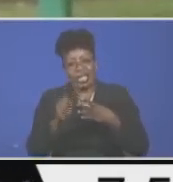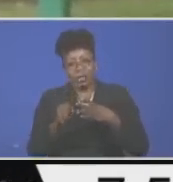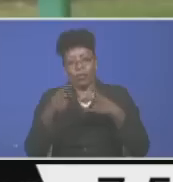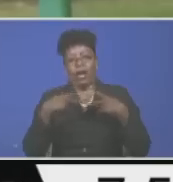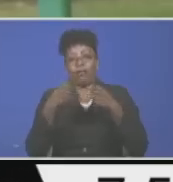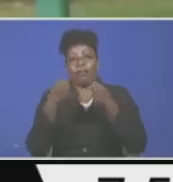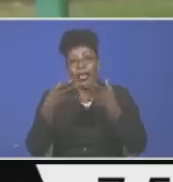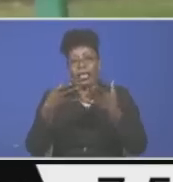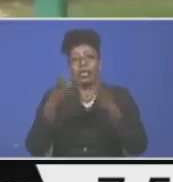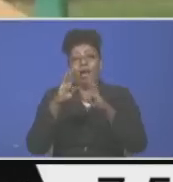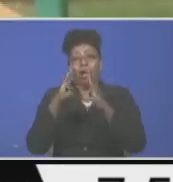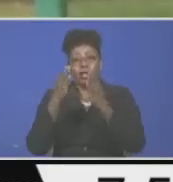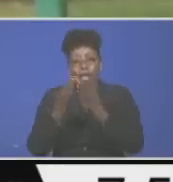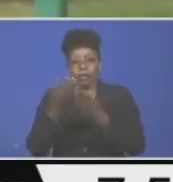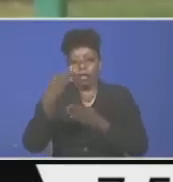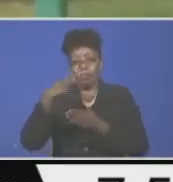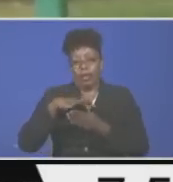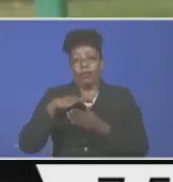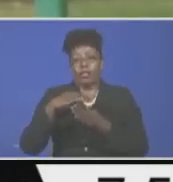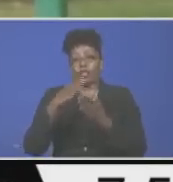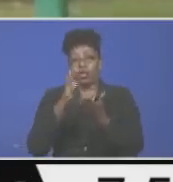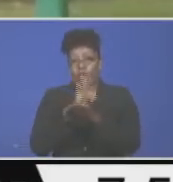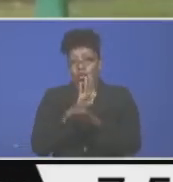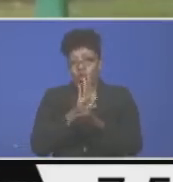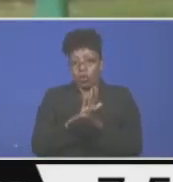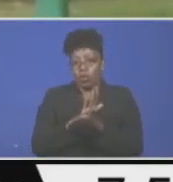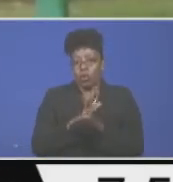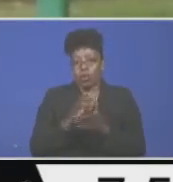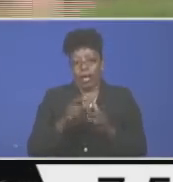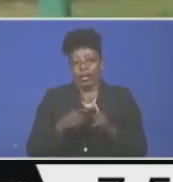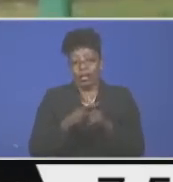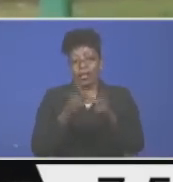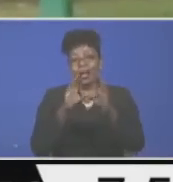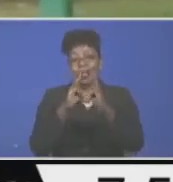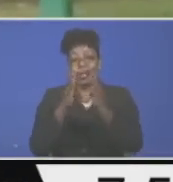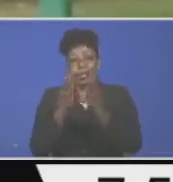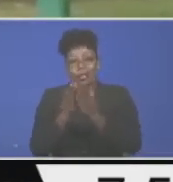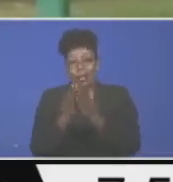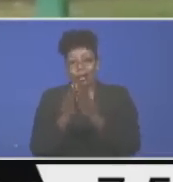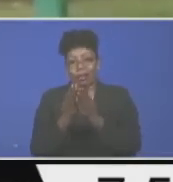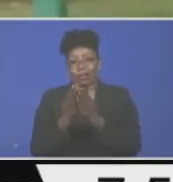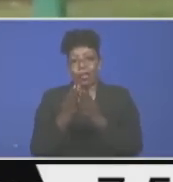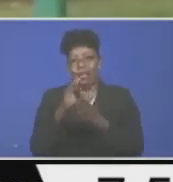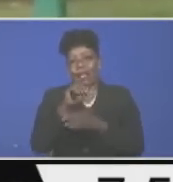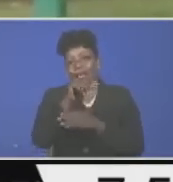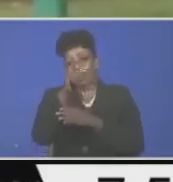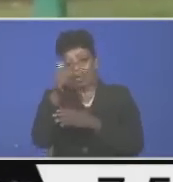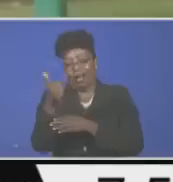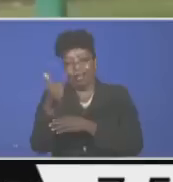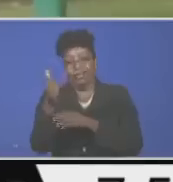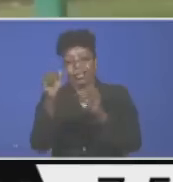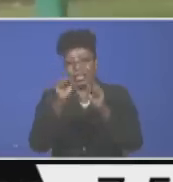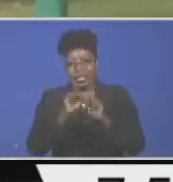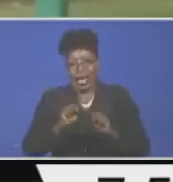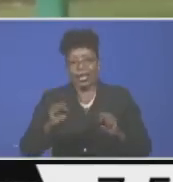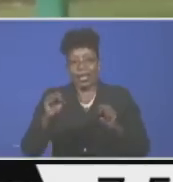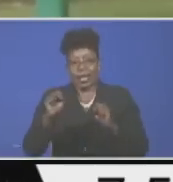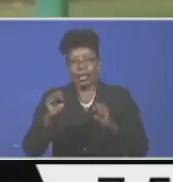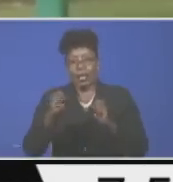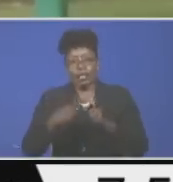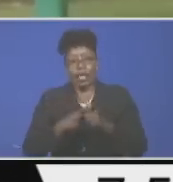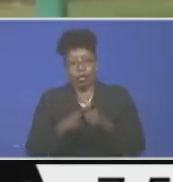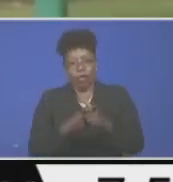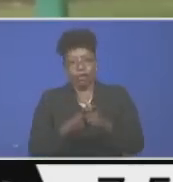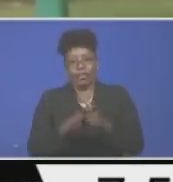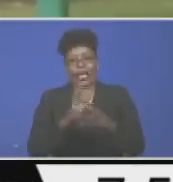clubs which benefit a lot of the schools in terms of the track club, and every meet every Saturday, which is good. But at the end of